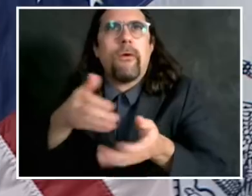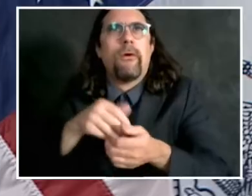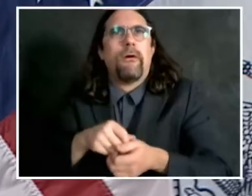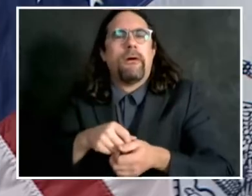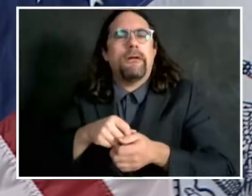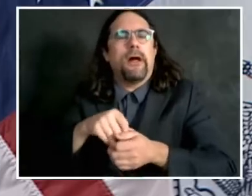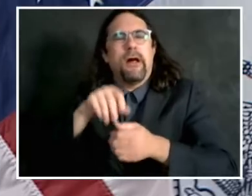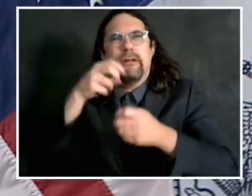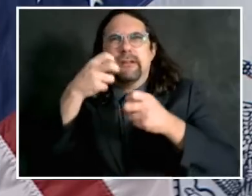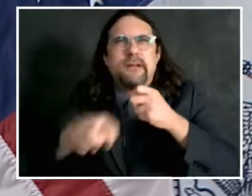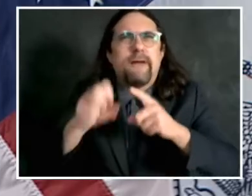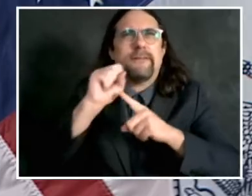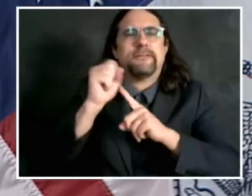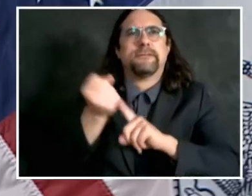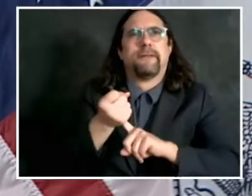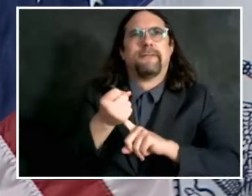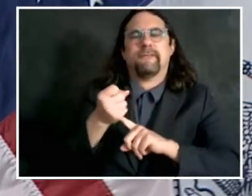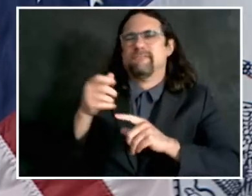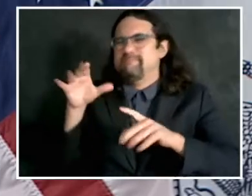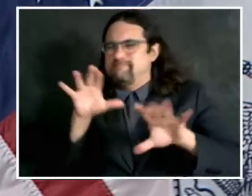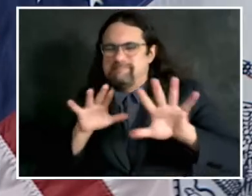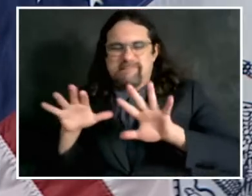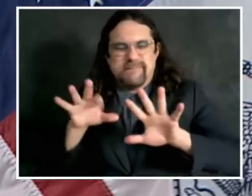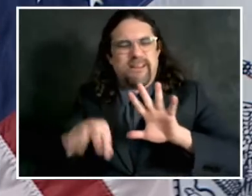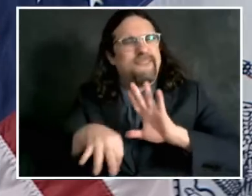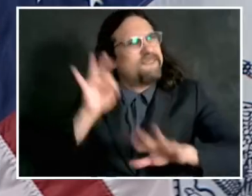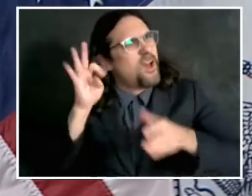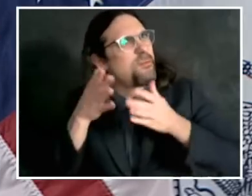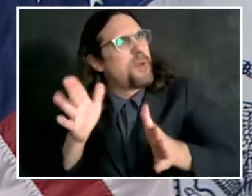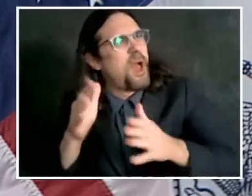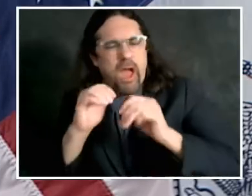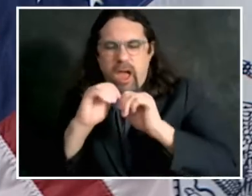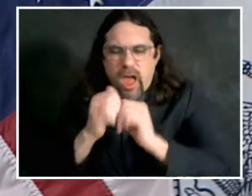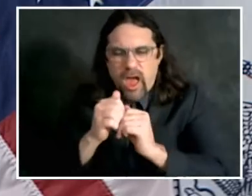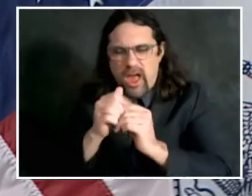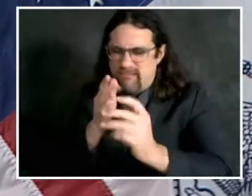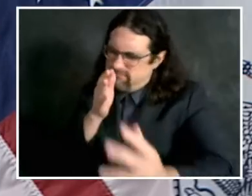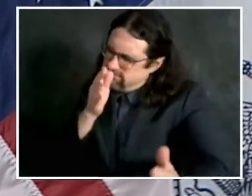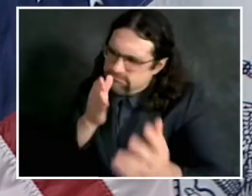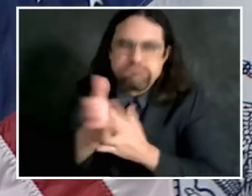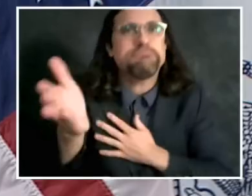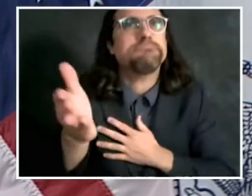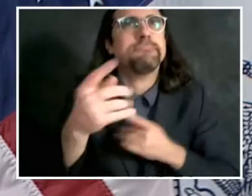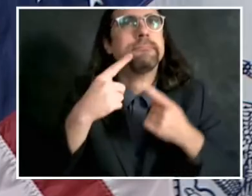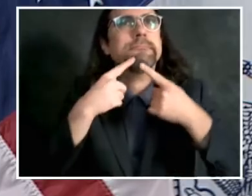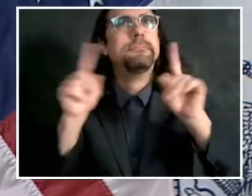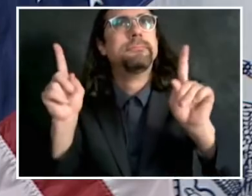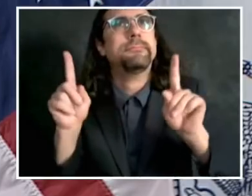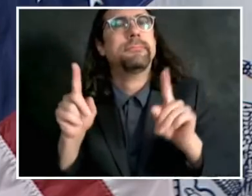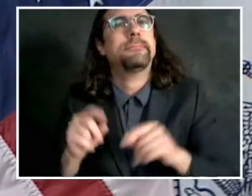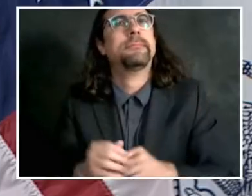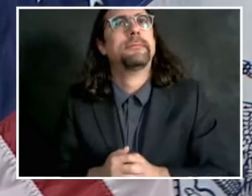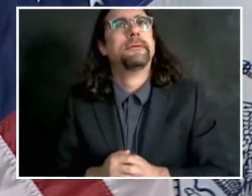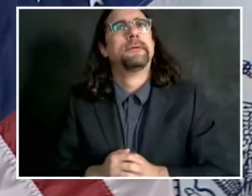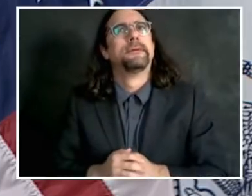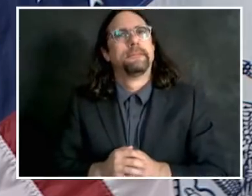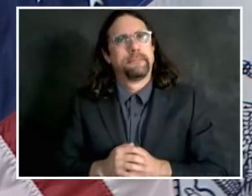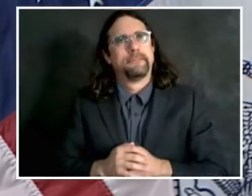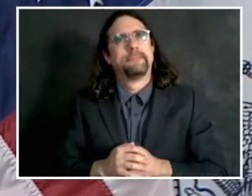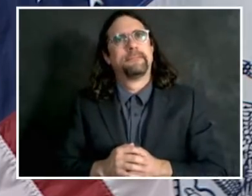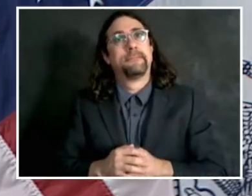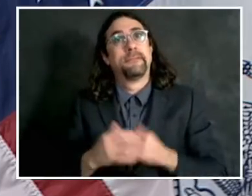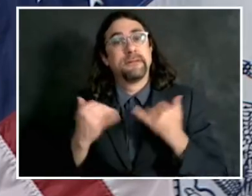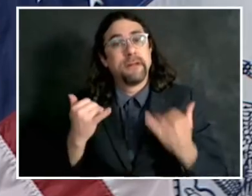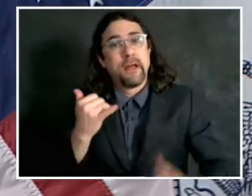You certainly deserve to know that your city government has found a way and will always find a way, and that's